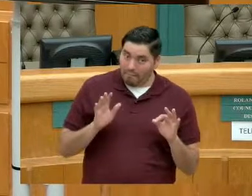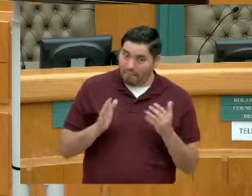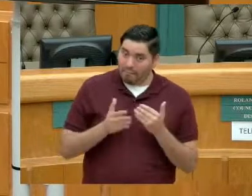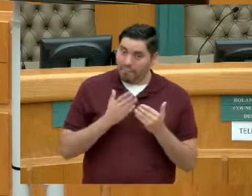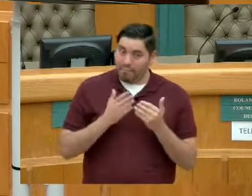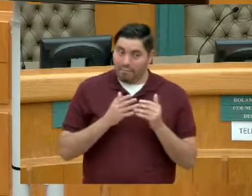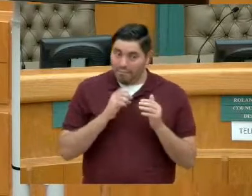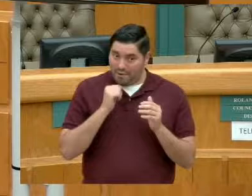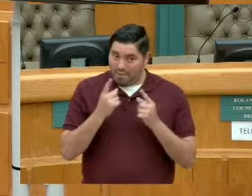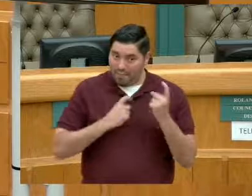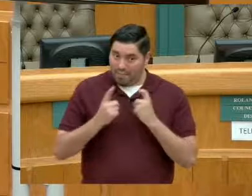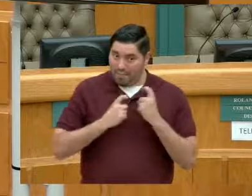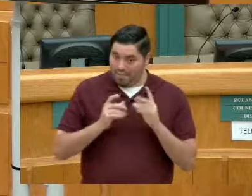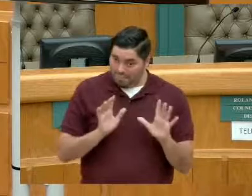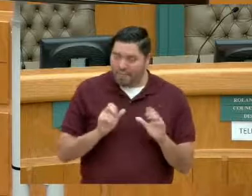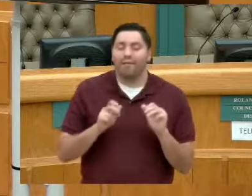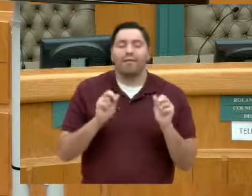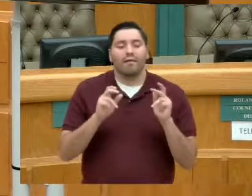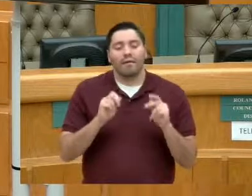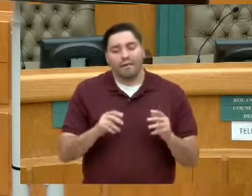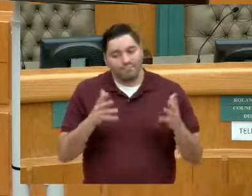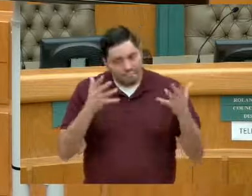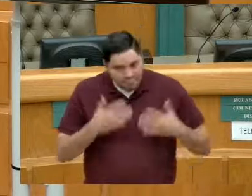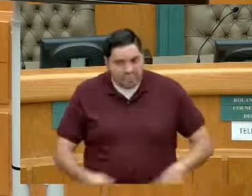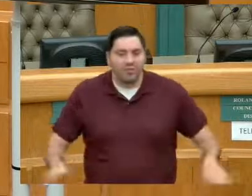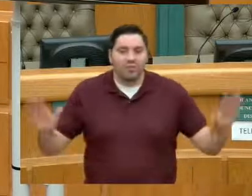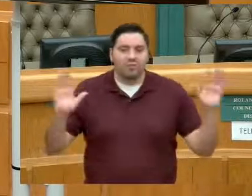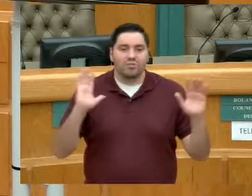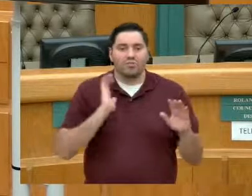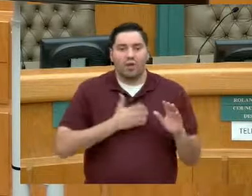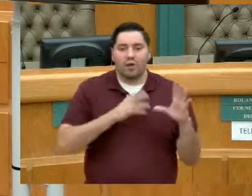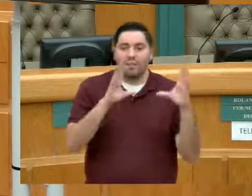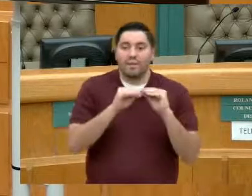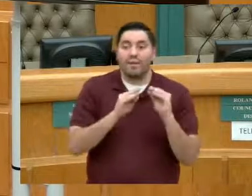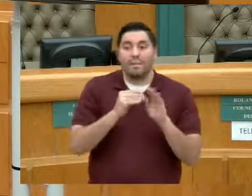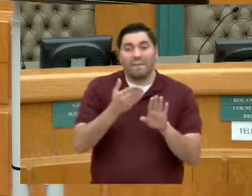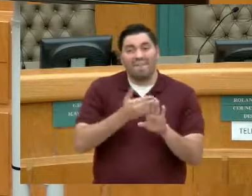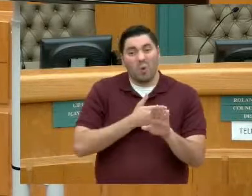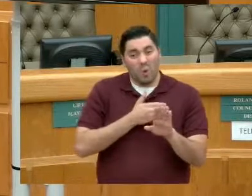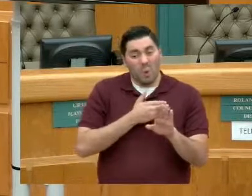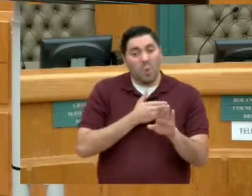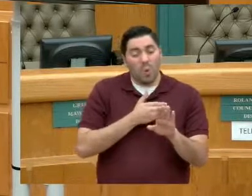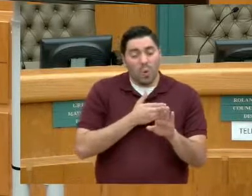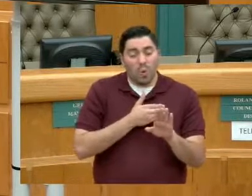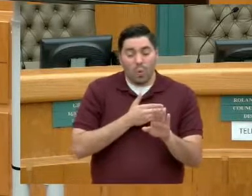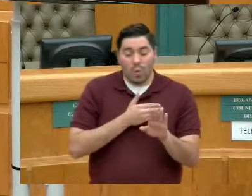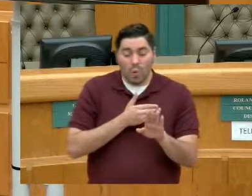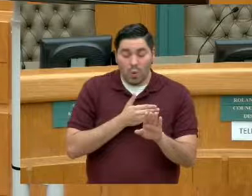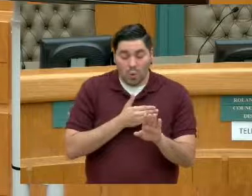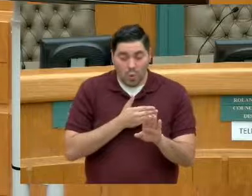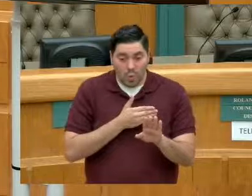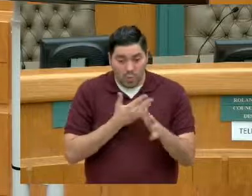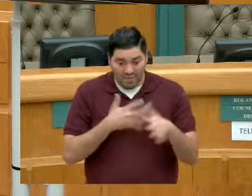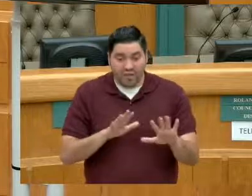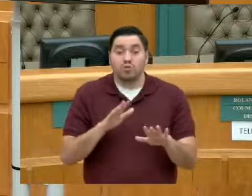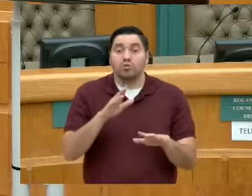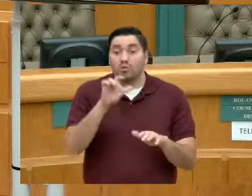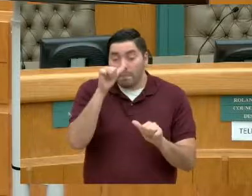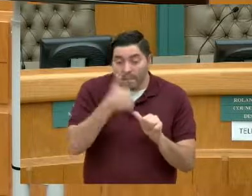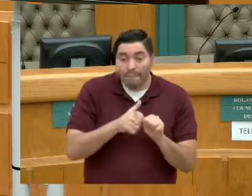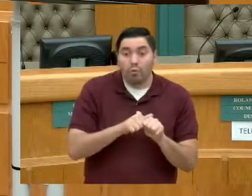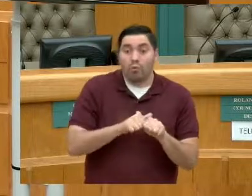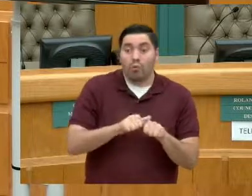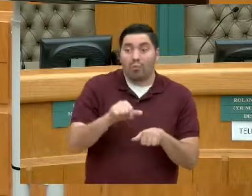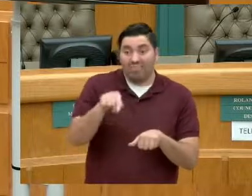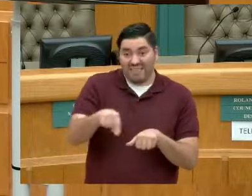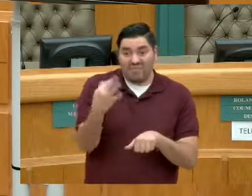Okay, you guys are going to let us off the hook today then? All right. Okay, very good. Well, that concludes our briefing. Just one quick reminder before you sign off, which